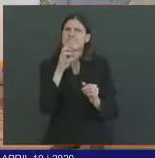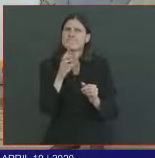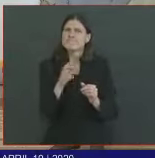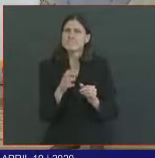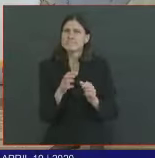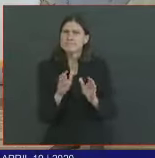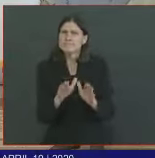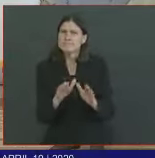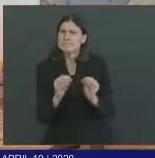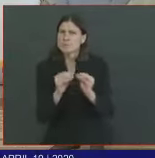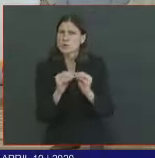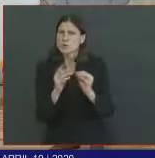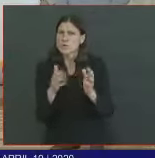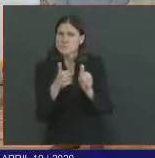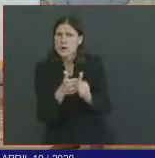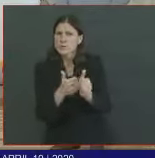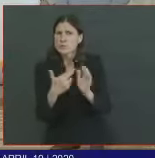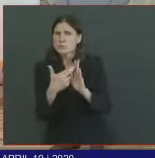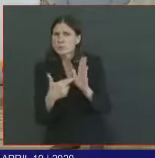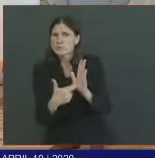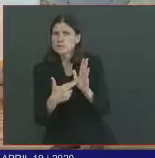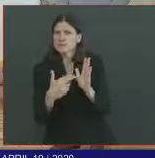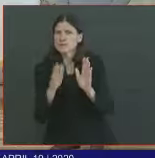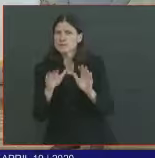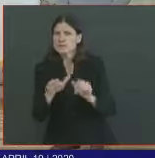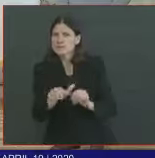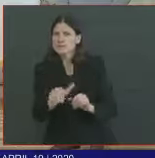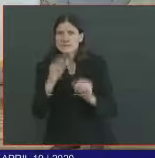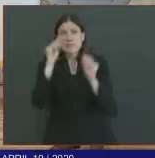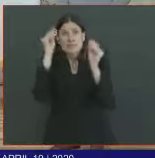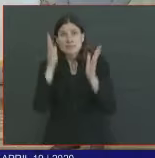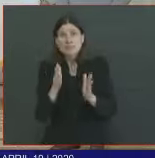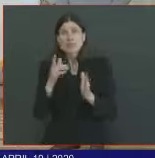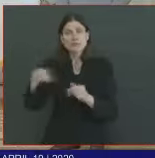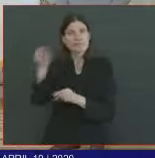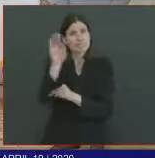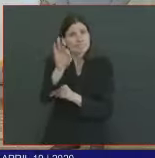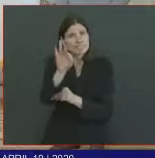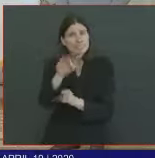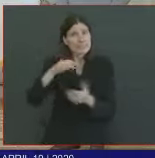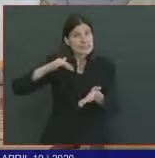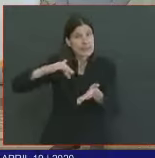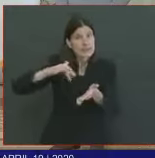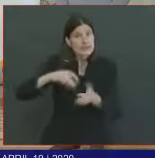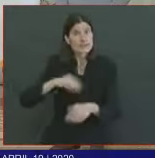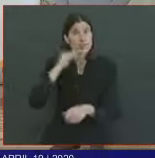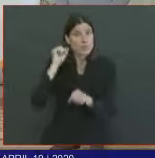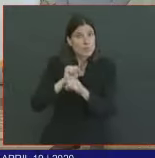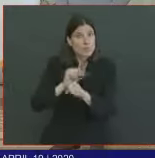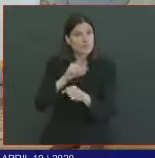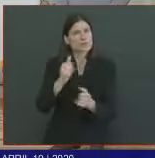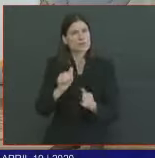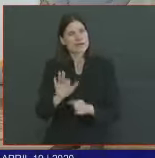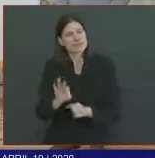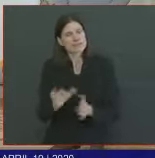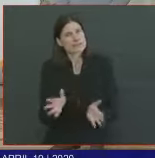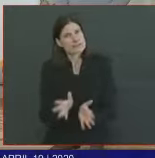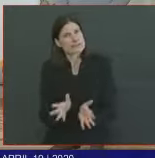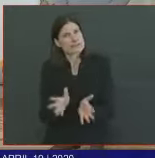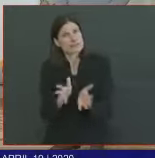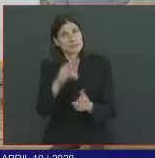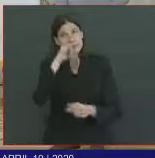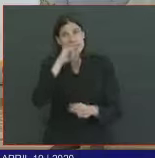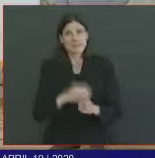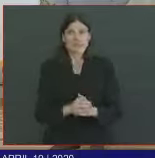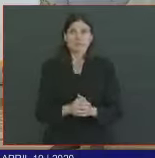are telling you to do, do what your parents are telling you to do. It's a tough time for everybody. Now is not the time